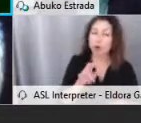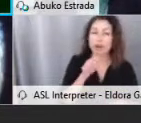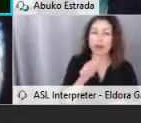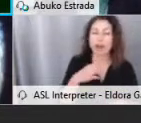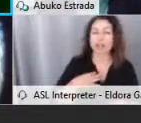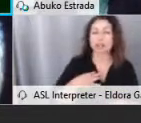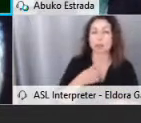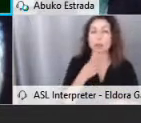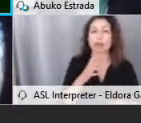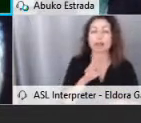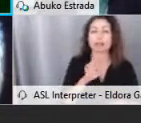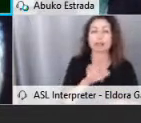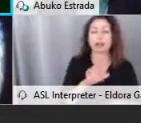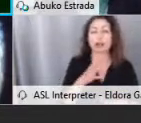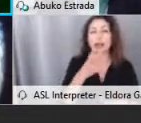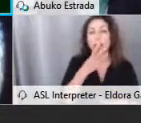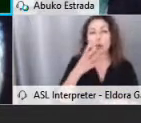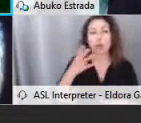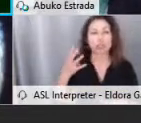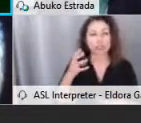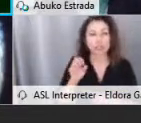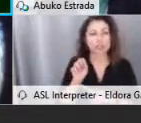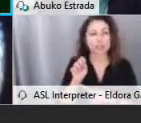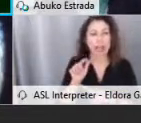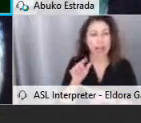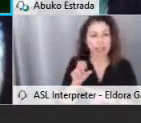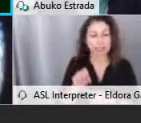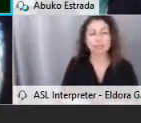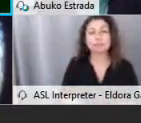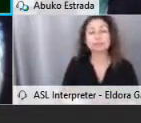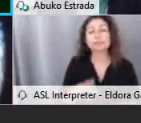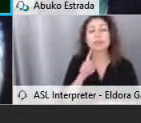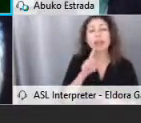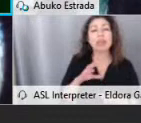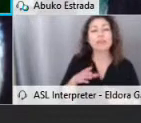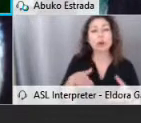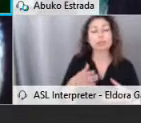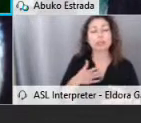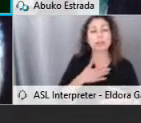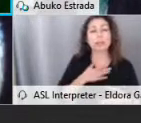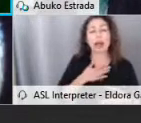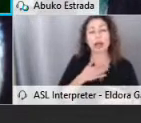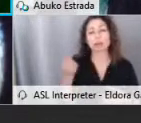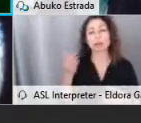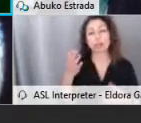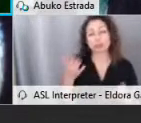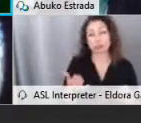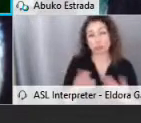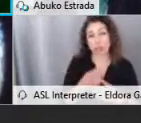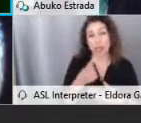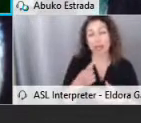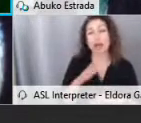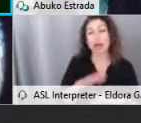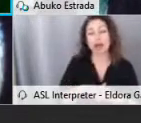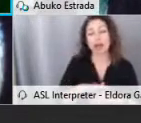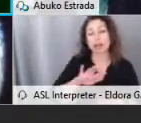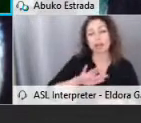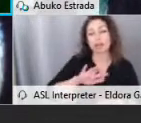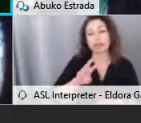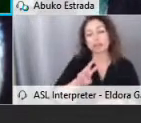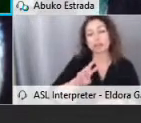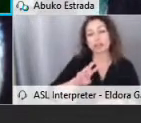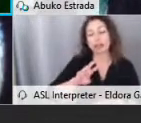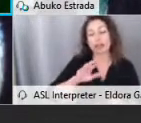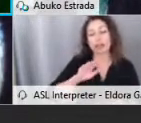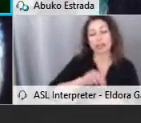ineligible because of their immigration status. The focus of my presentation today, however, is on the